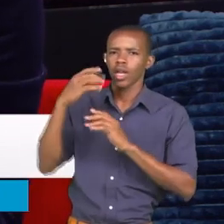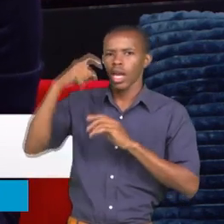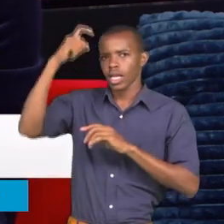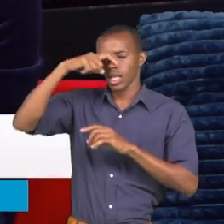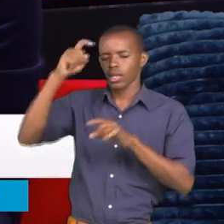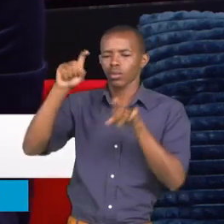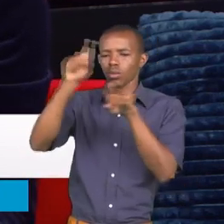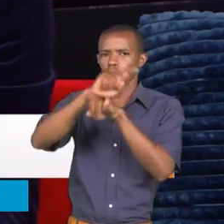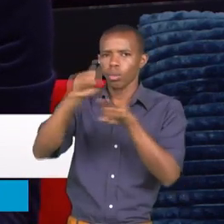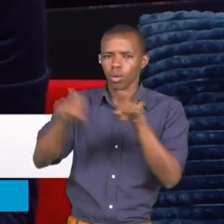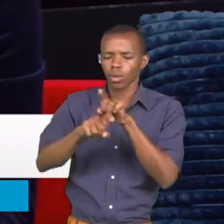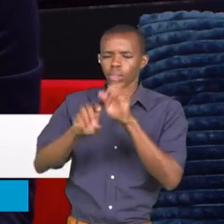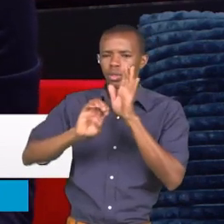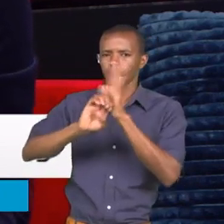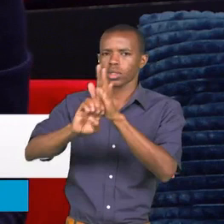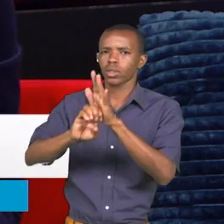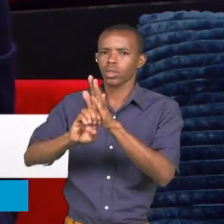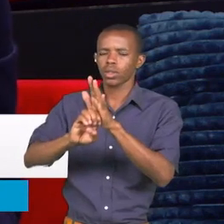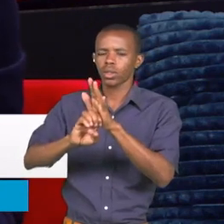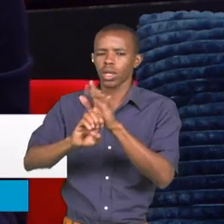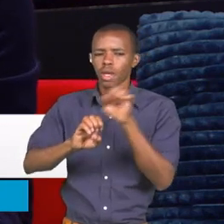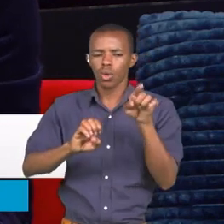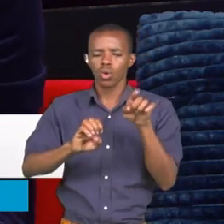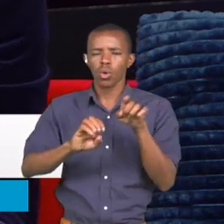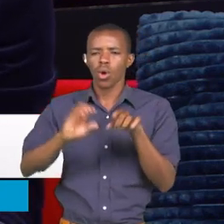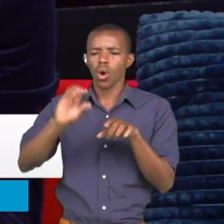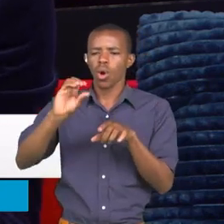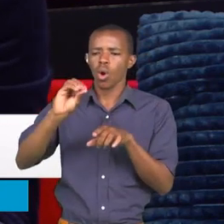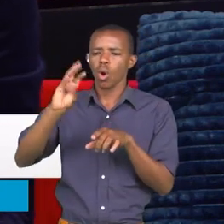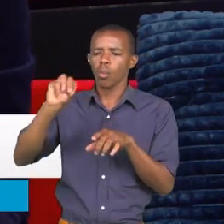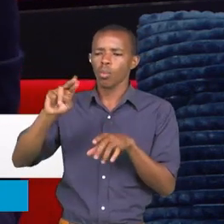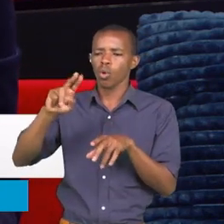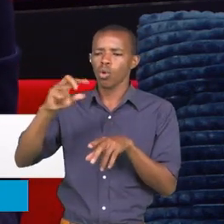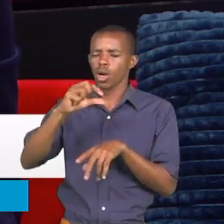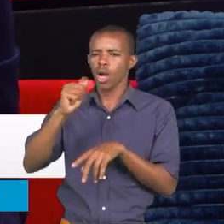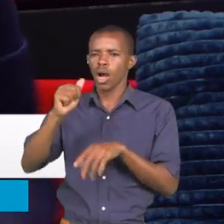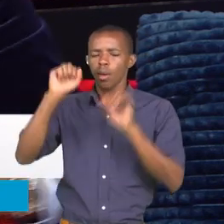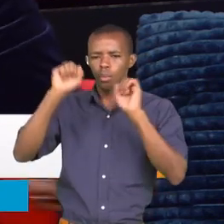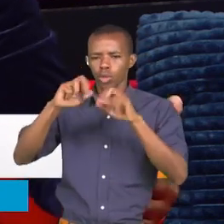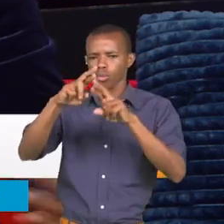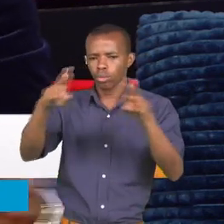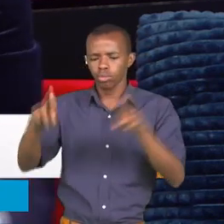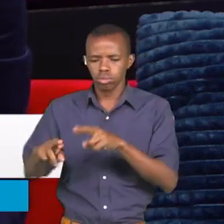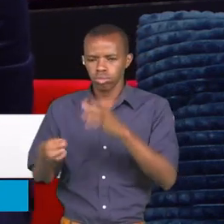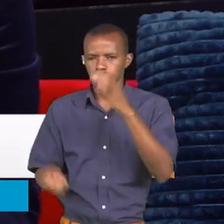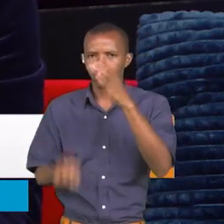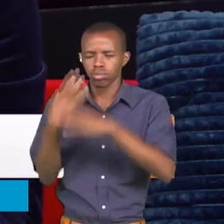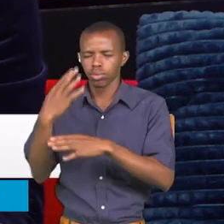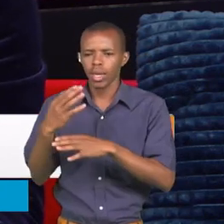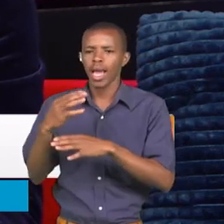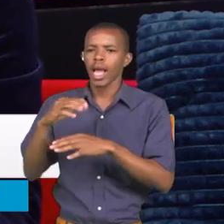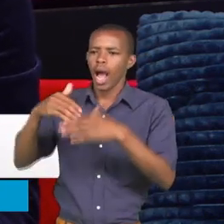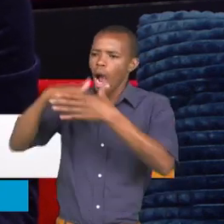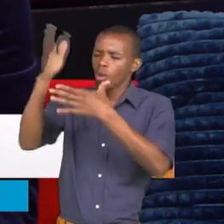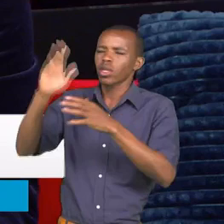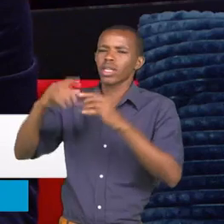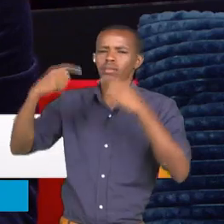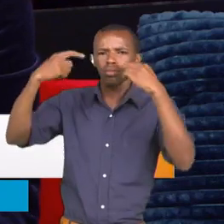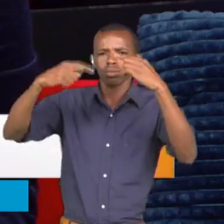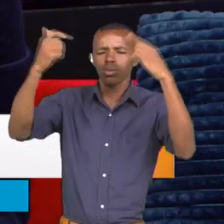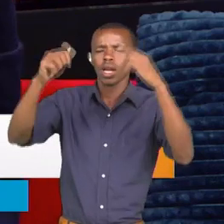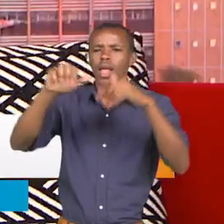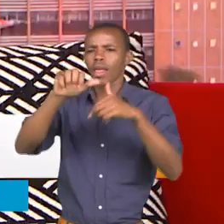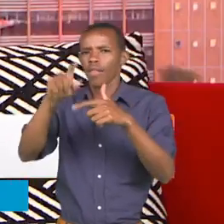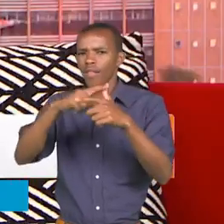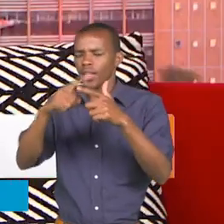because now, for example, Omuga and I, we can actually create something here in studio, becomes so nice out here, and someone now just takes it, the